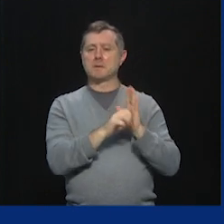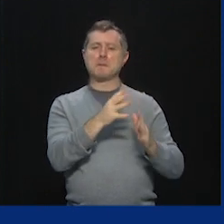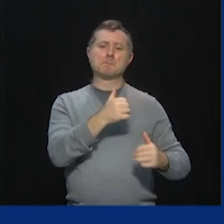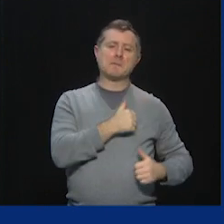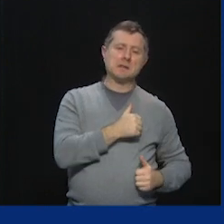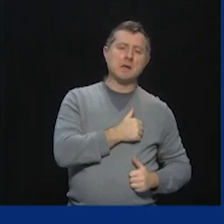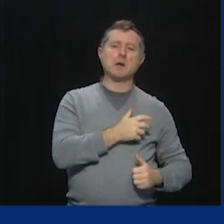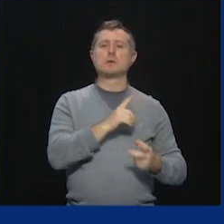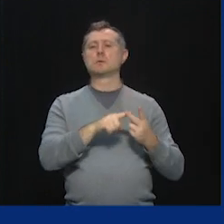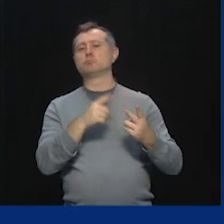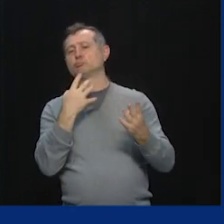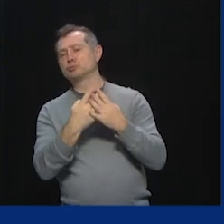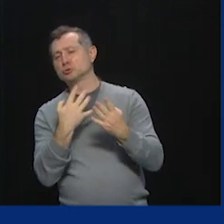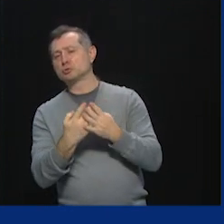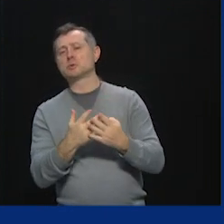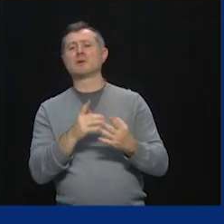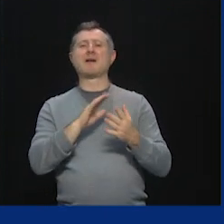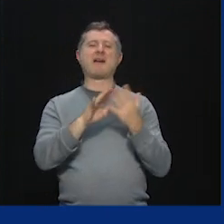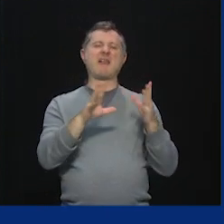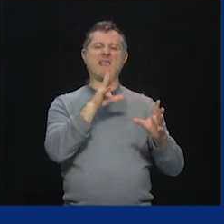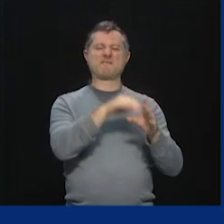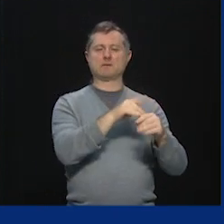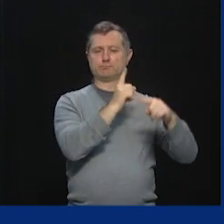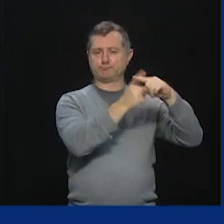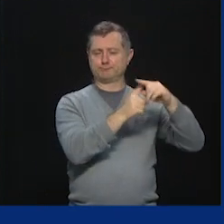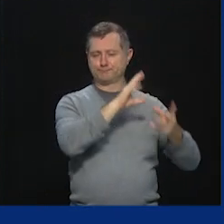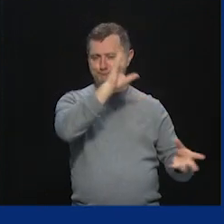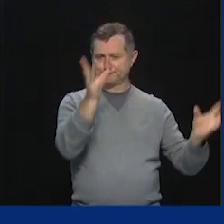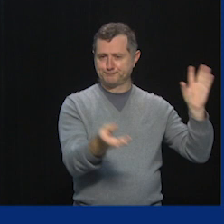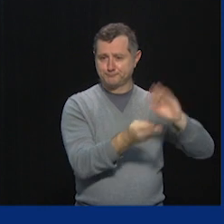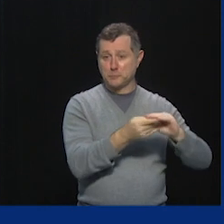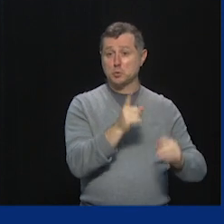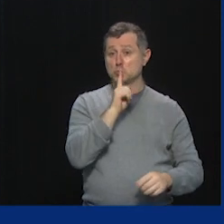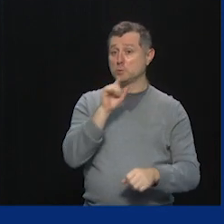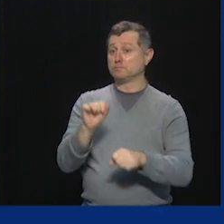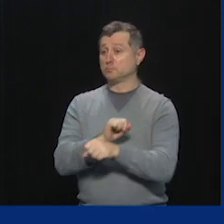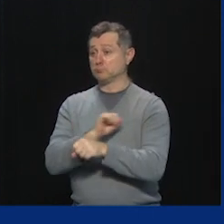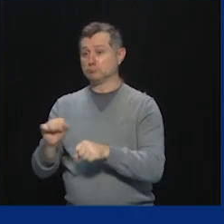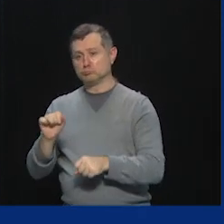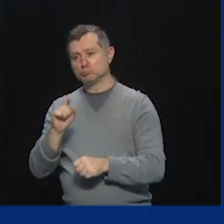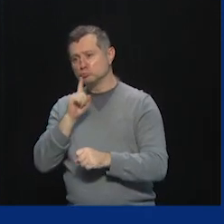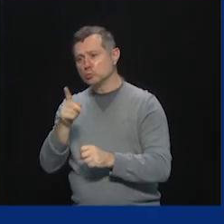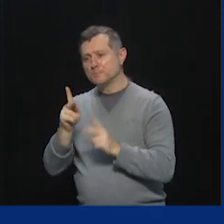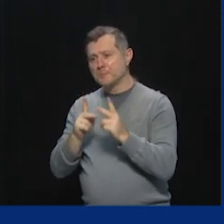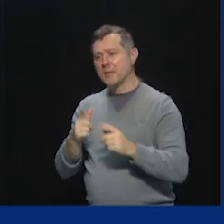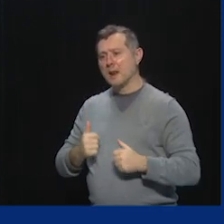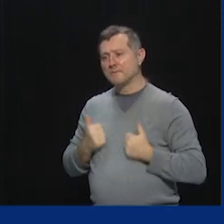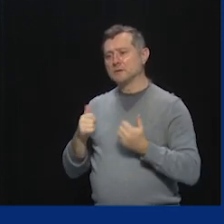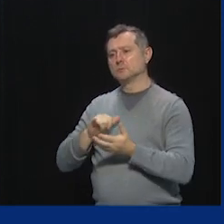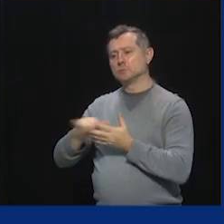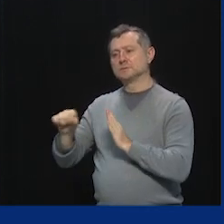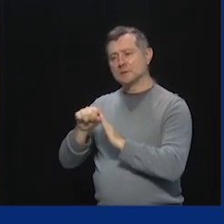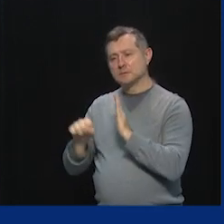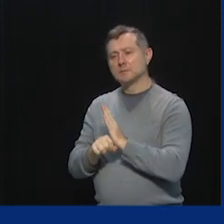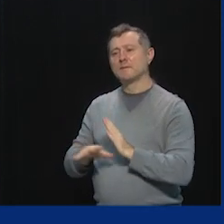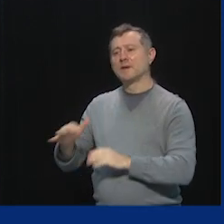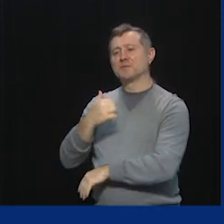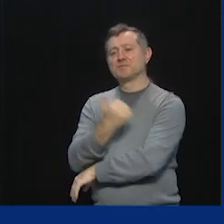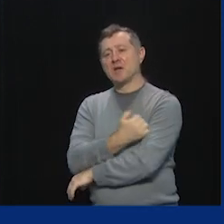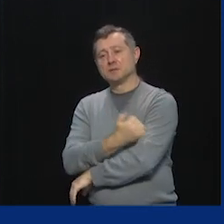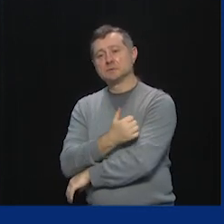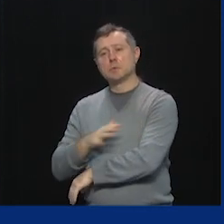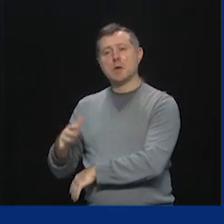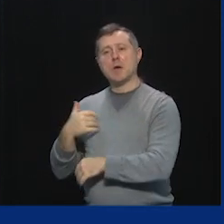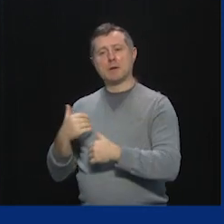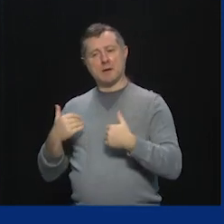prisons. So it actually, there are more people in the state who are vaccinated than had been demonstrated before. So I'm going to go with the CDC numbers